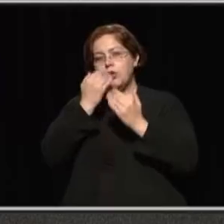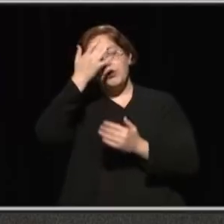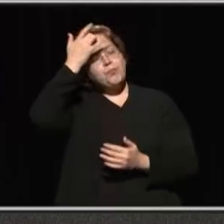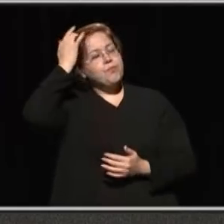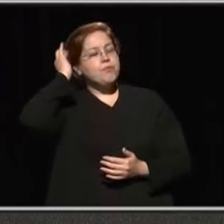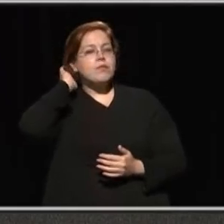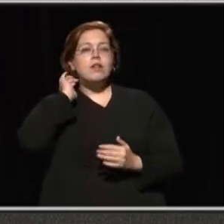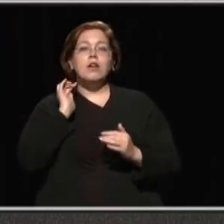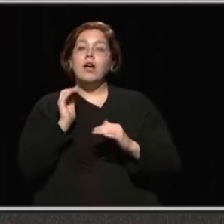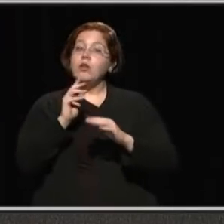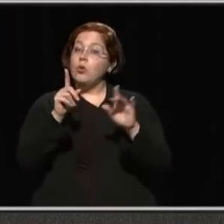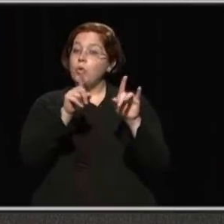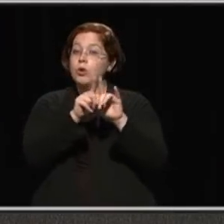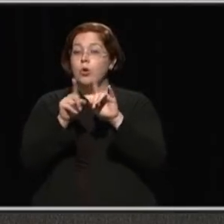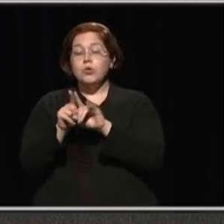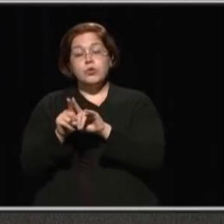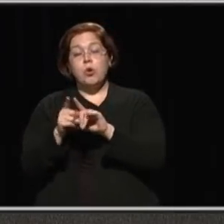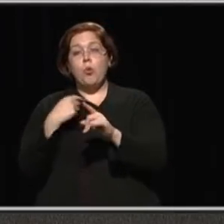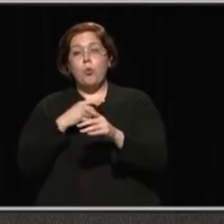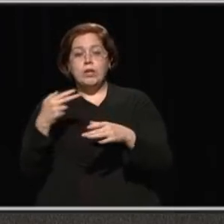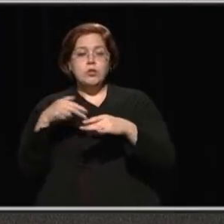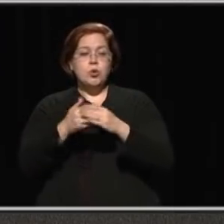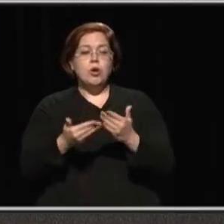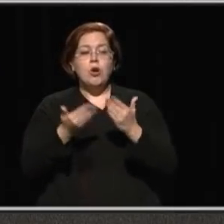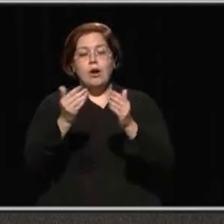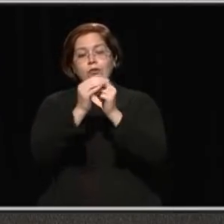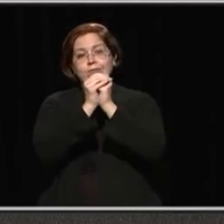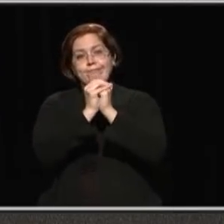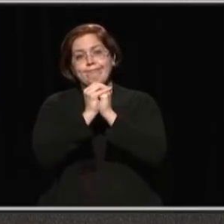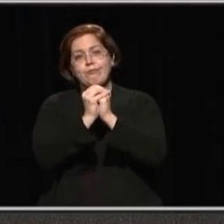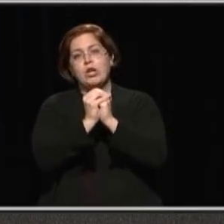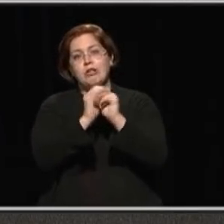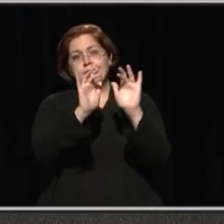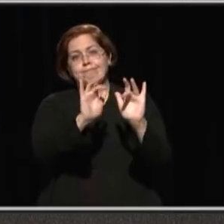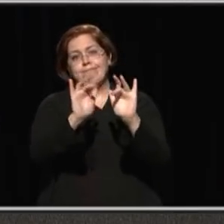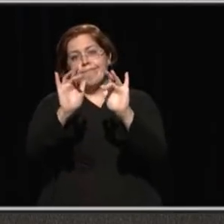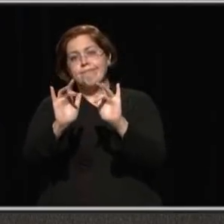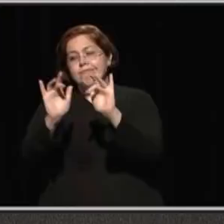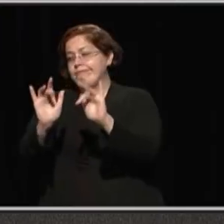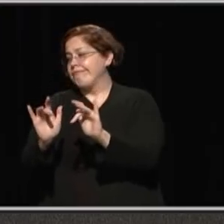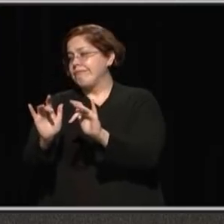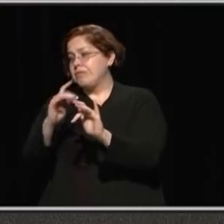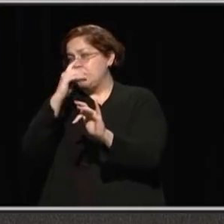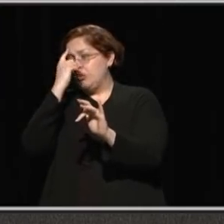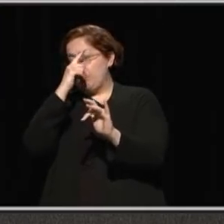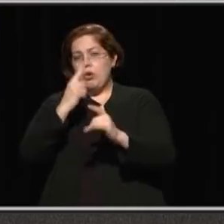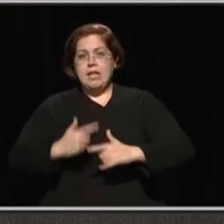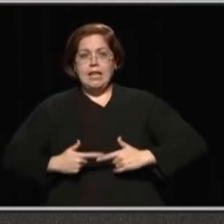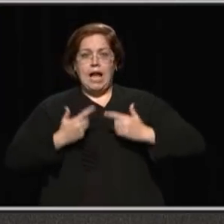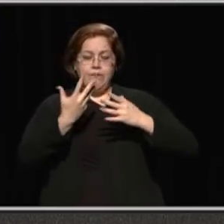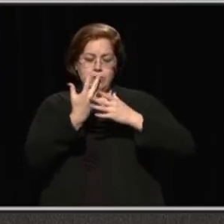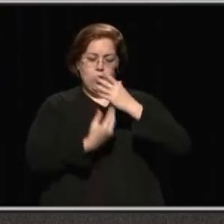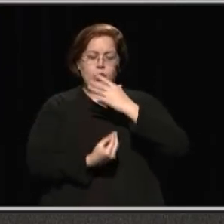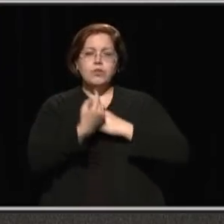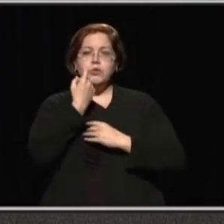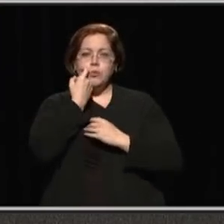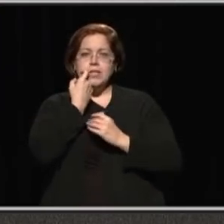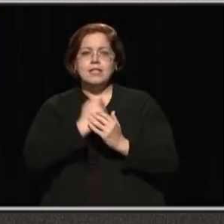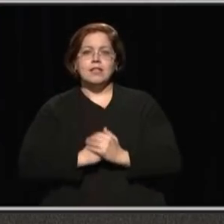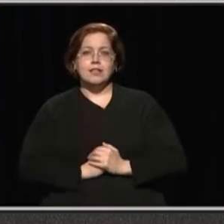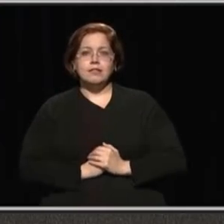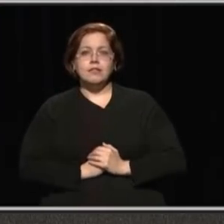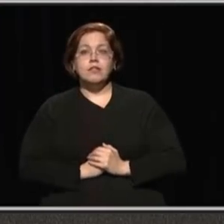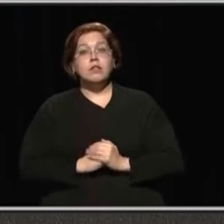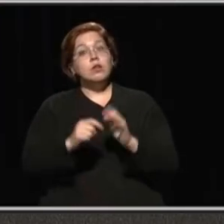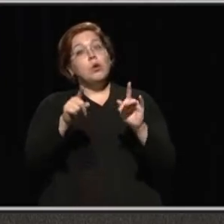of course we also join in offering our prayers and sympathies to the lives lost recently. It